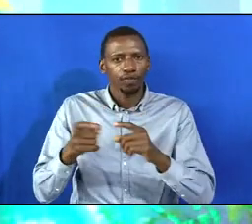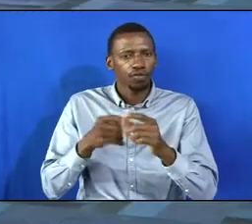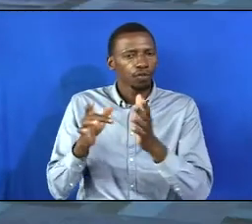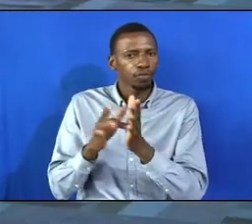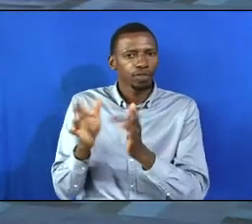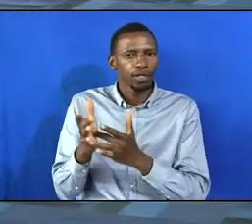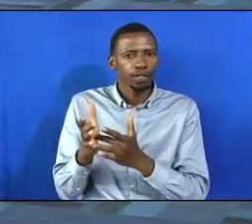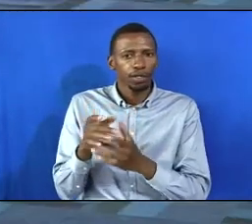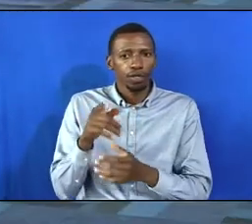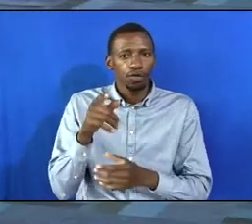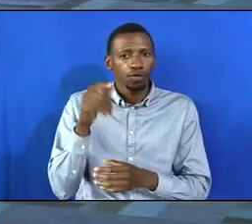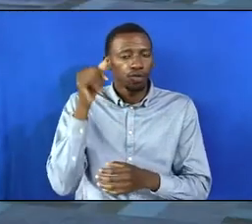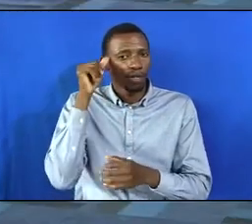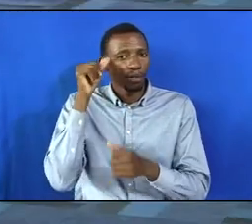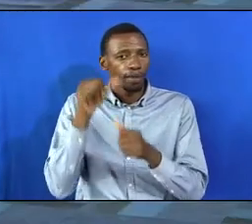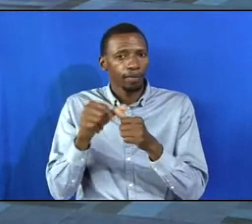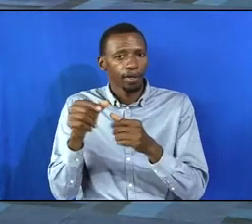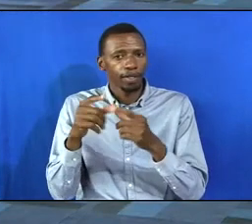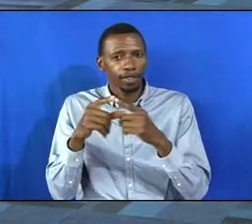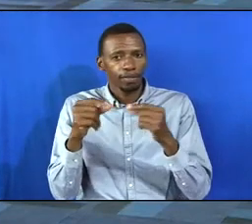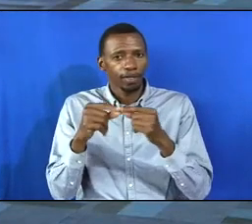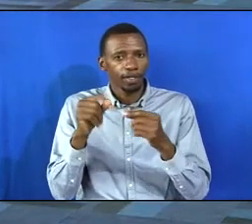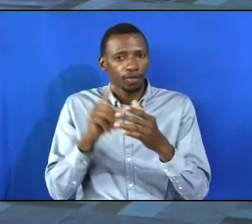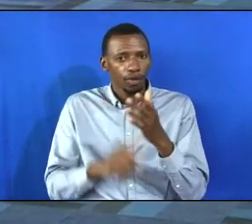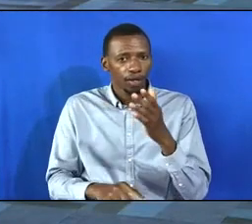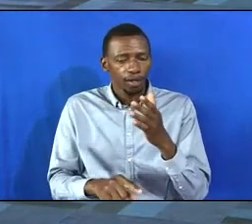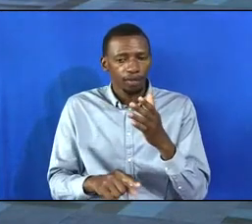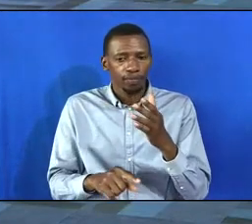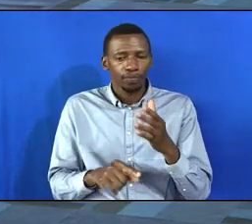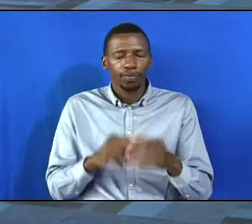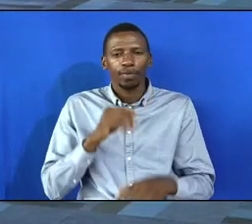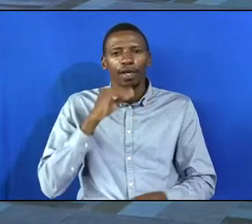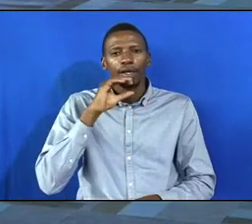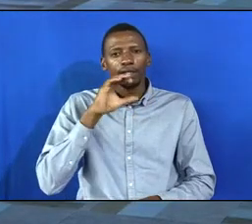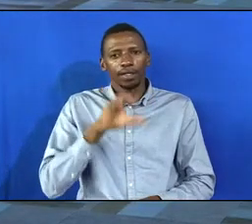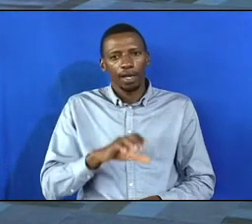very simple. Son of David, have mercy on me.